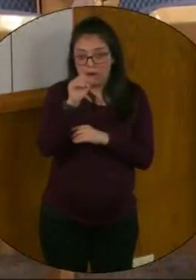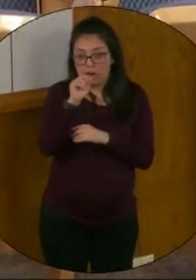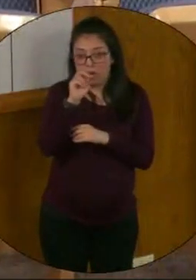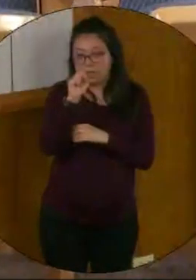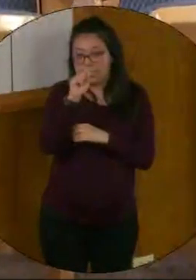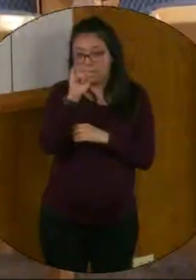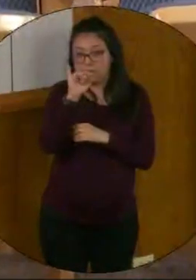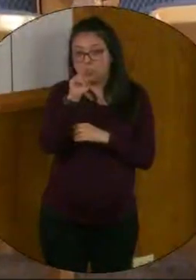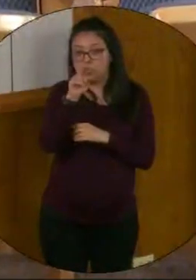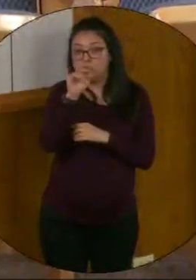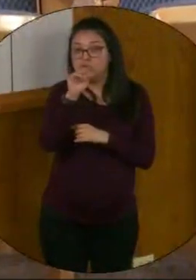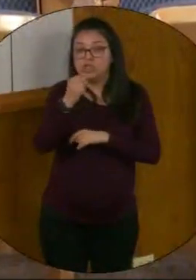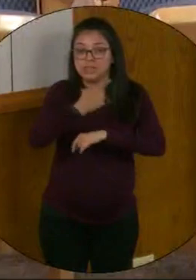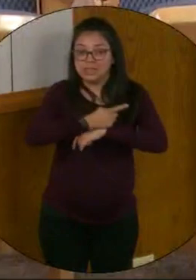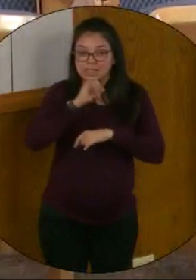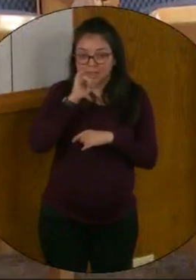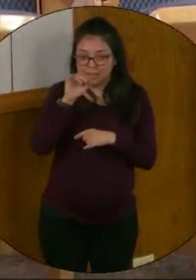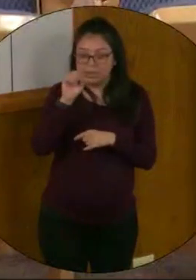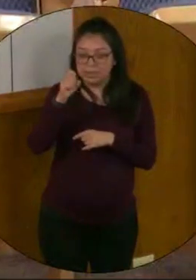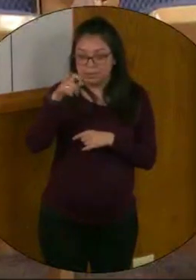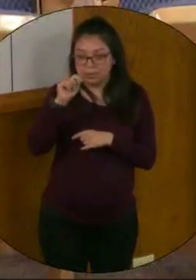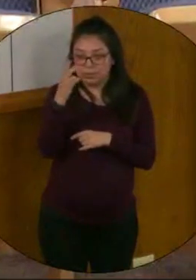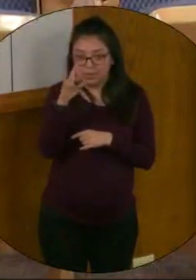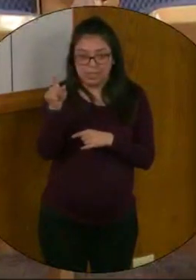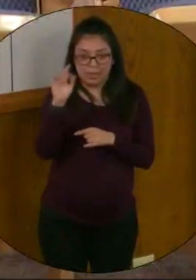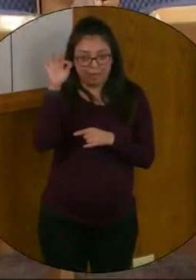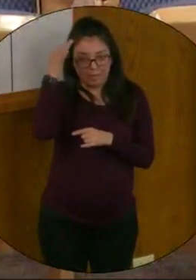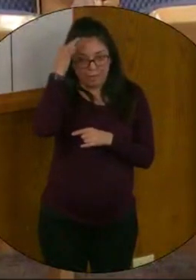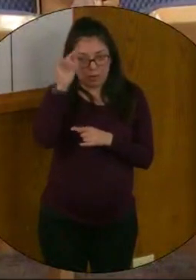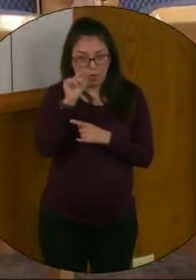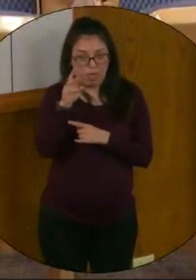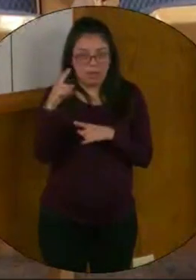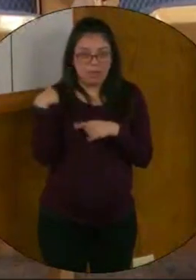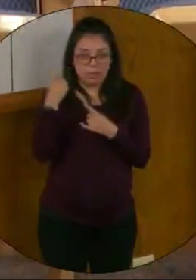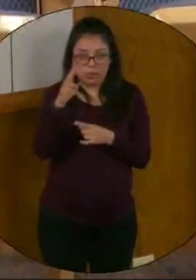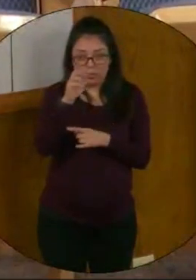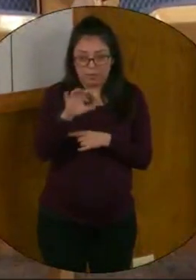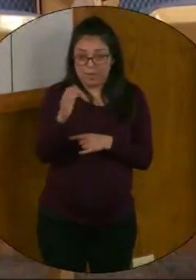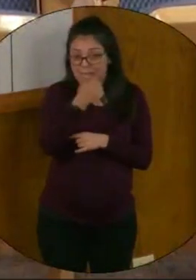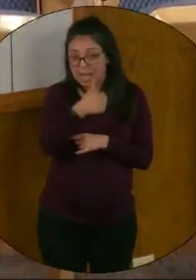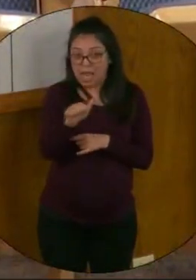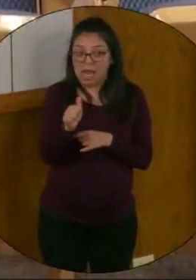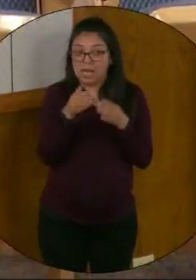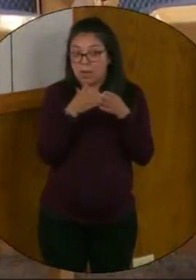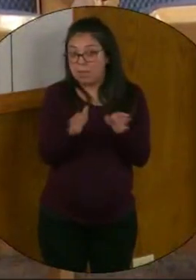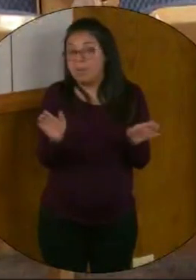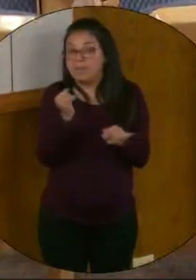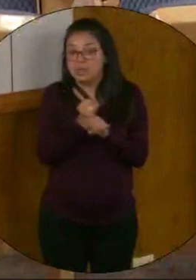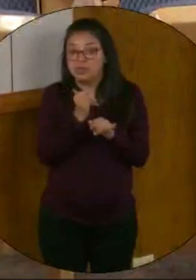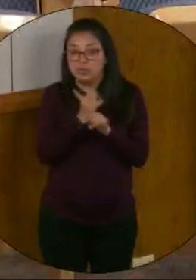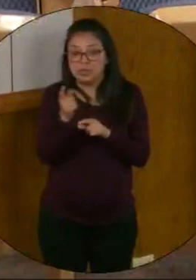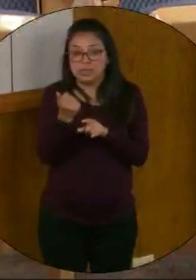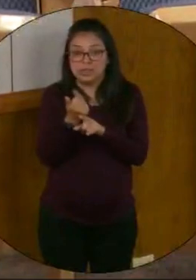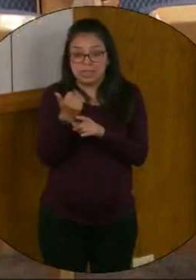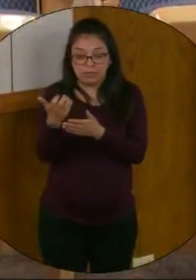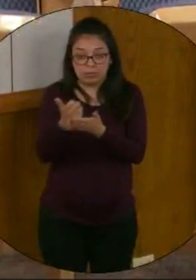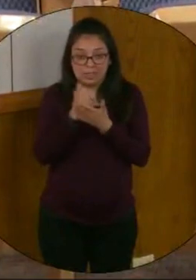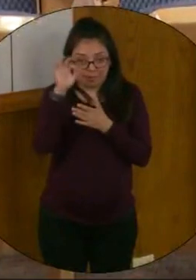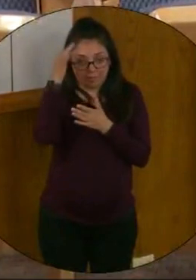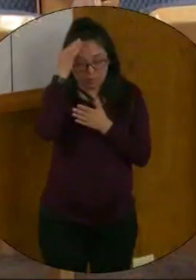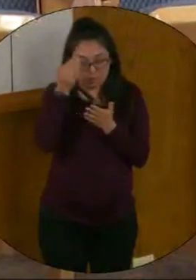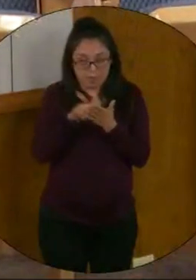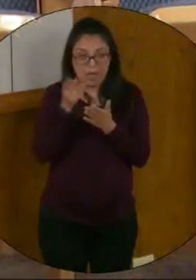17th, and it's been a federal law since 2005 that any public institution that receives federal funding